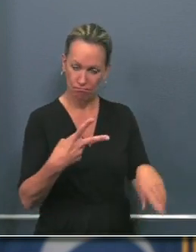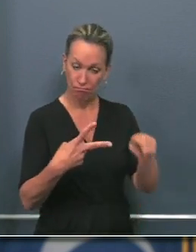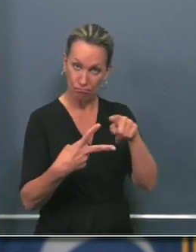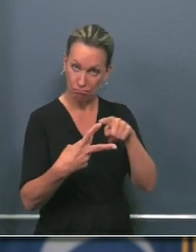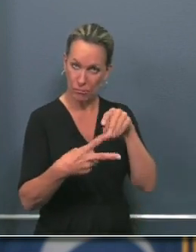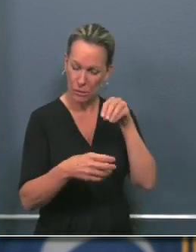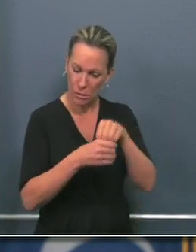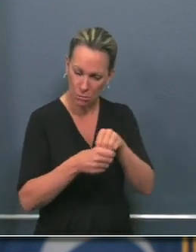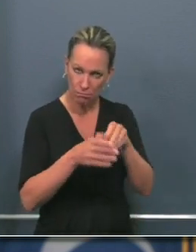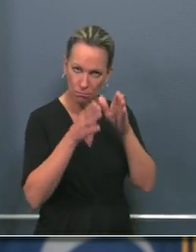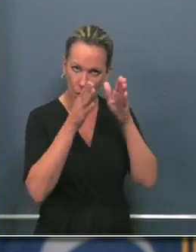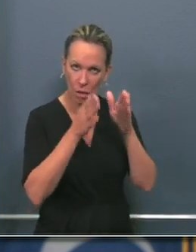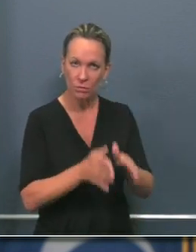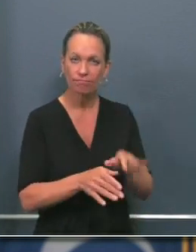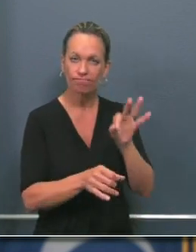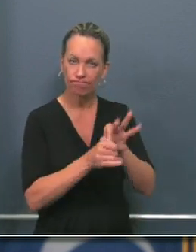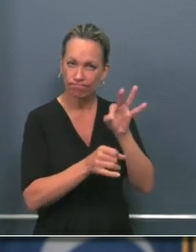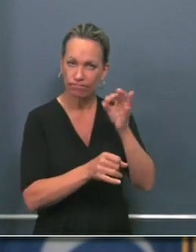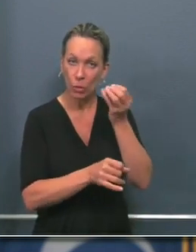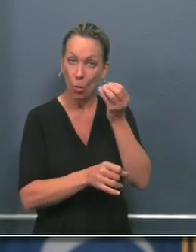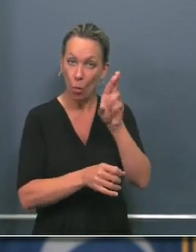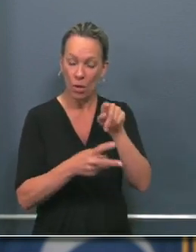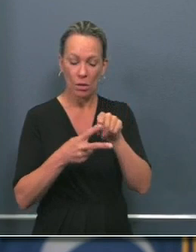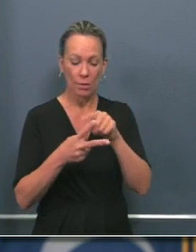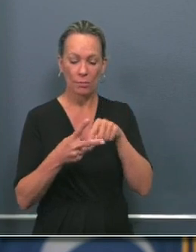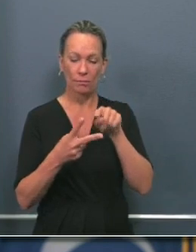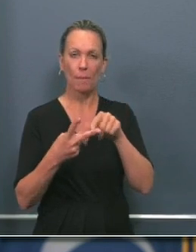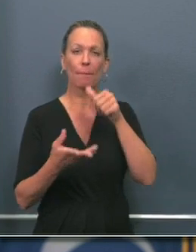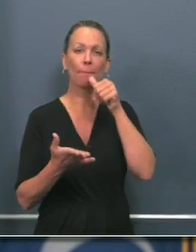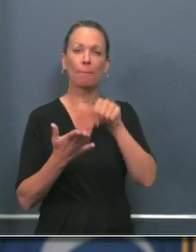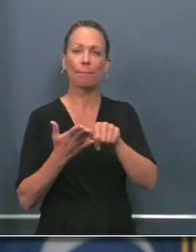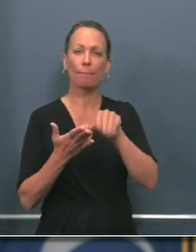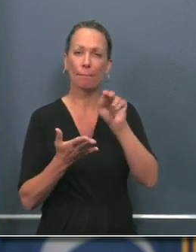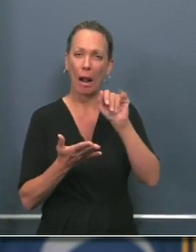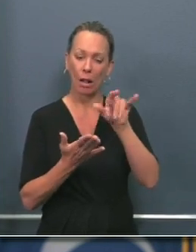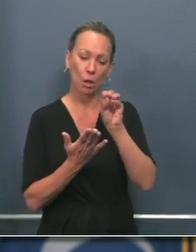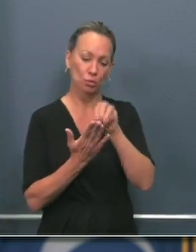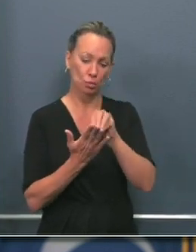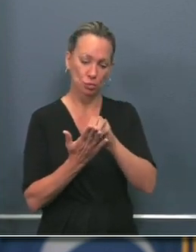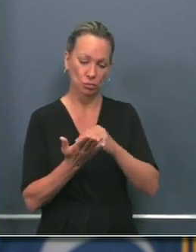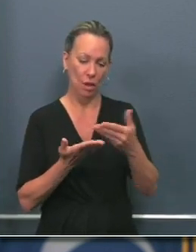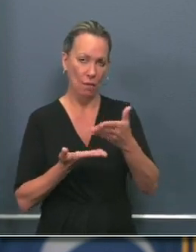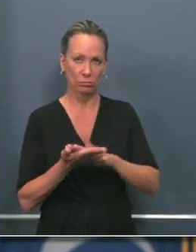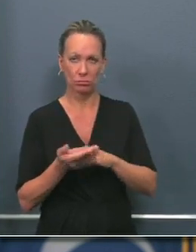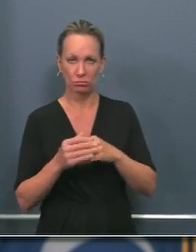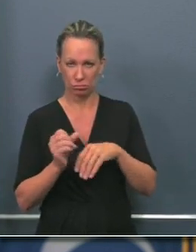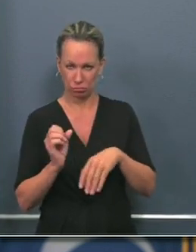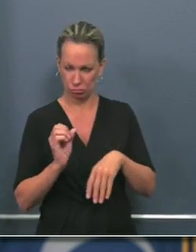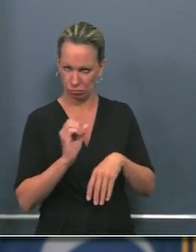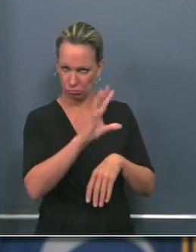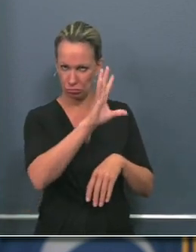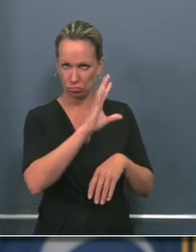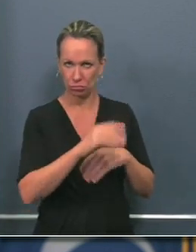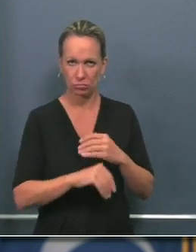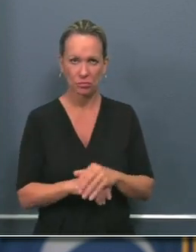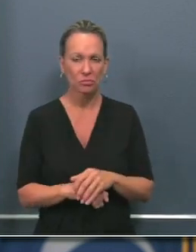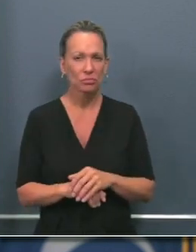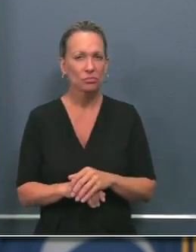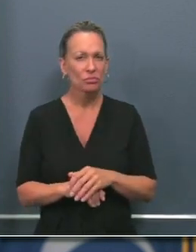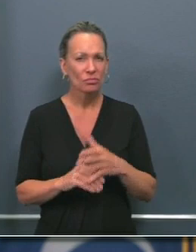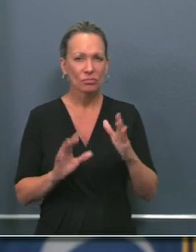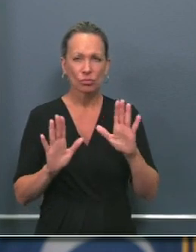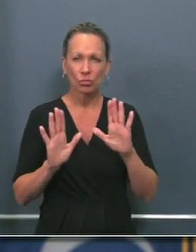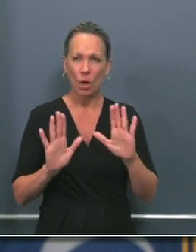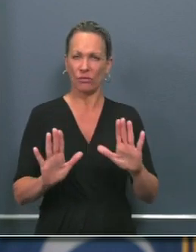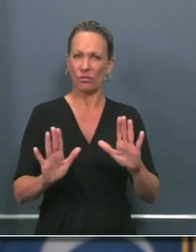options does in the state of California. I think it's a noble cause. I think it's an appropriate cause, and I don't